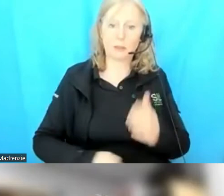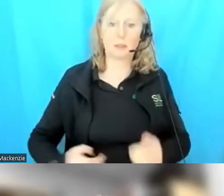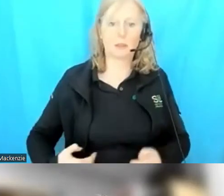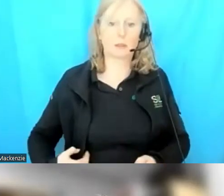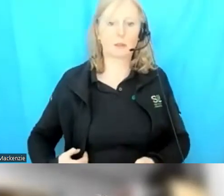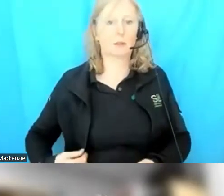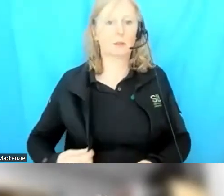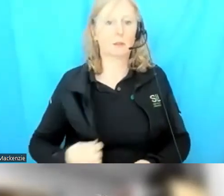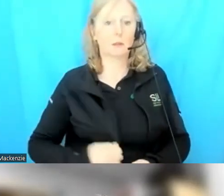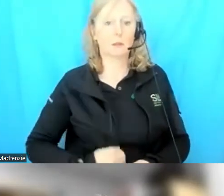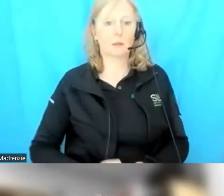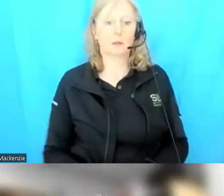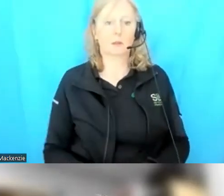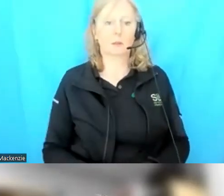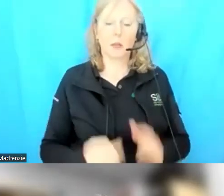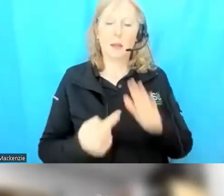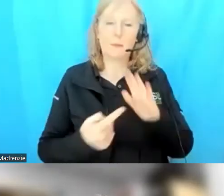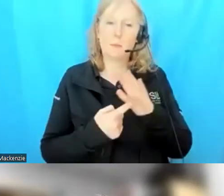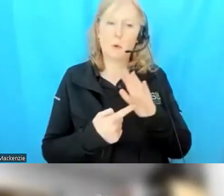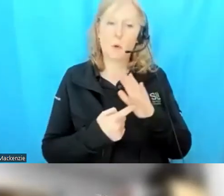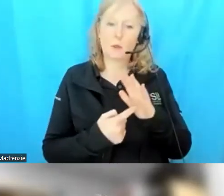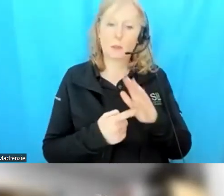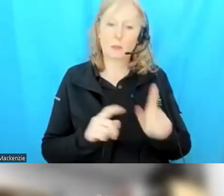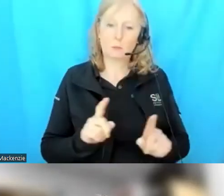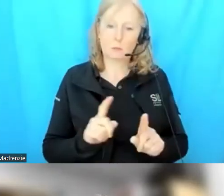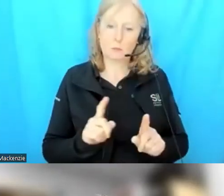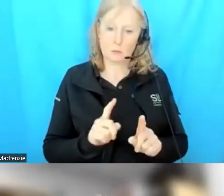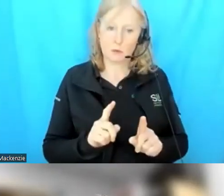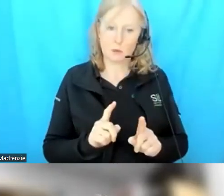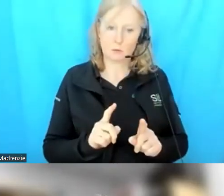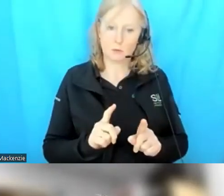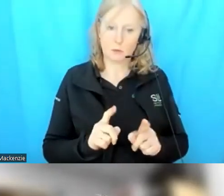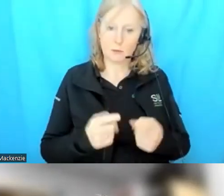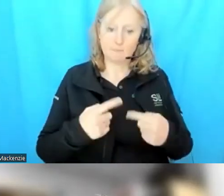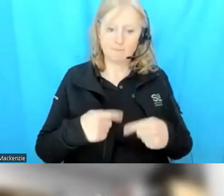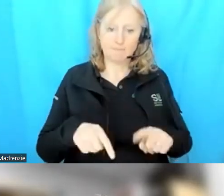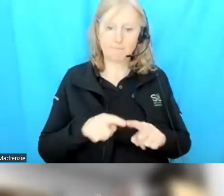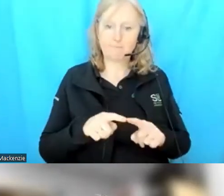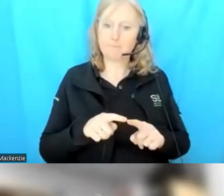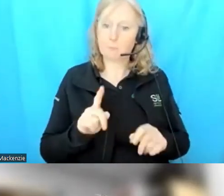I think what's important though is that in terms of what we do,